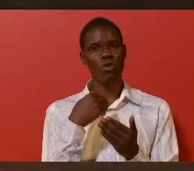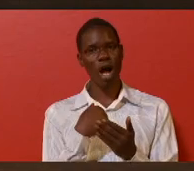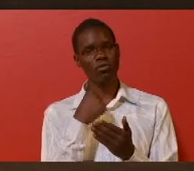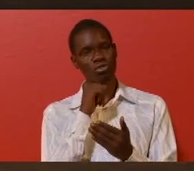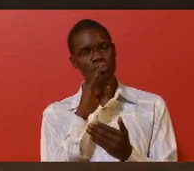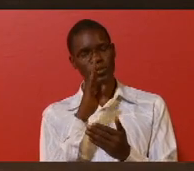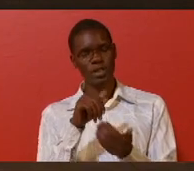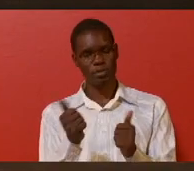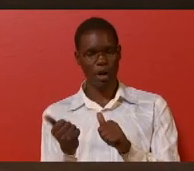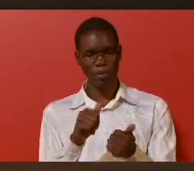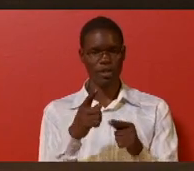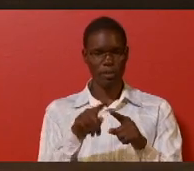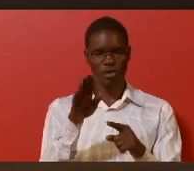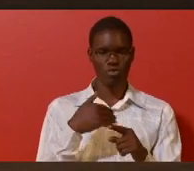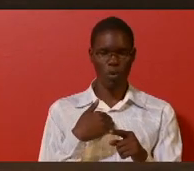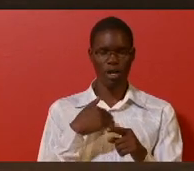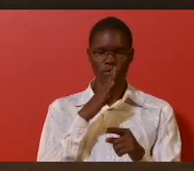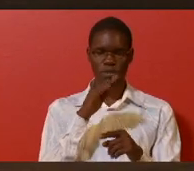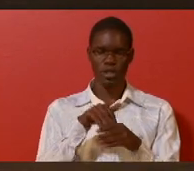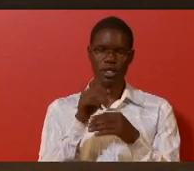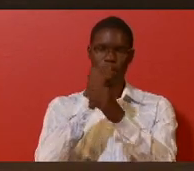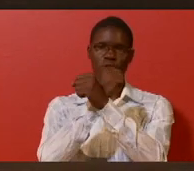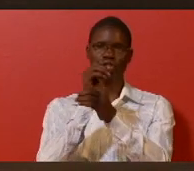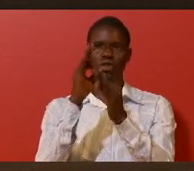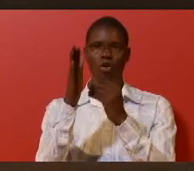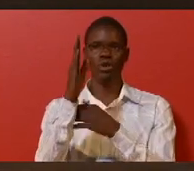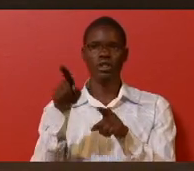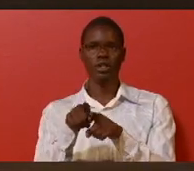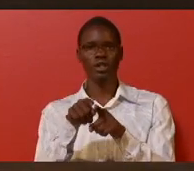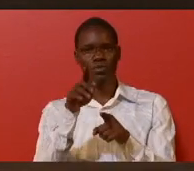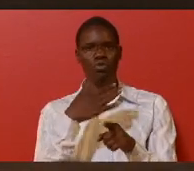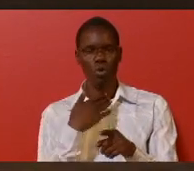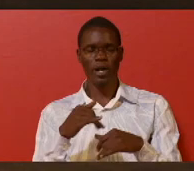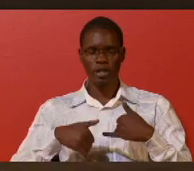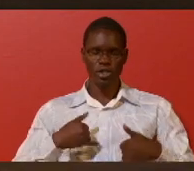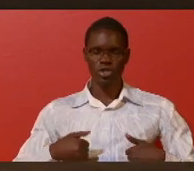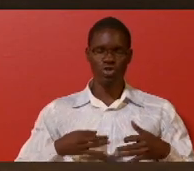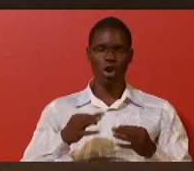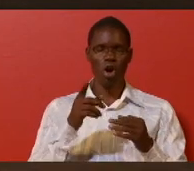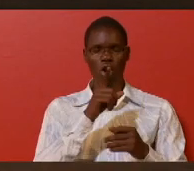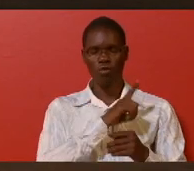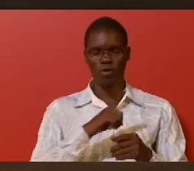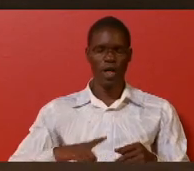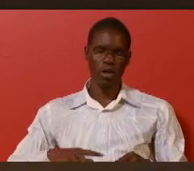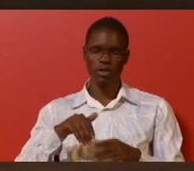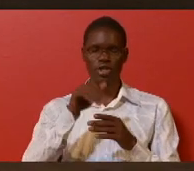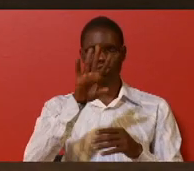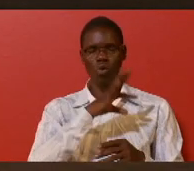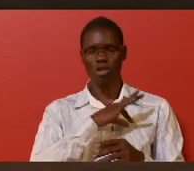baptized, but you want the covering of God. You want the protection of God. You want the joy of the Lord in your